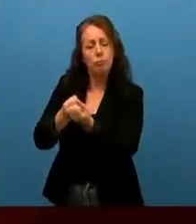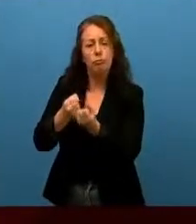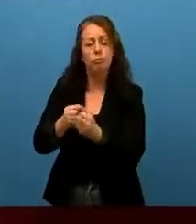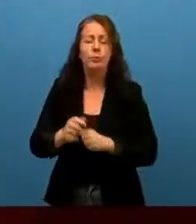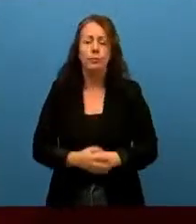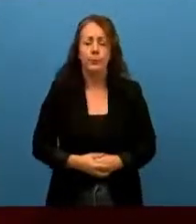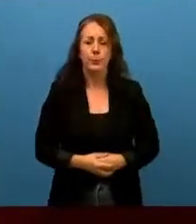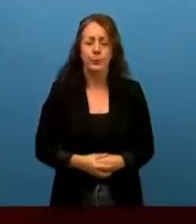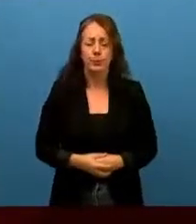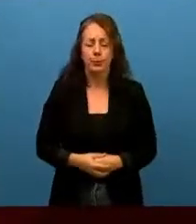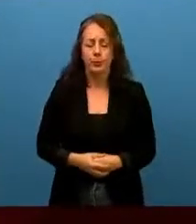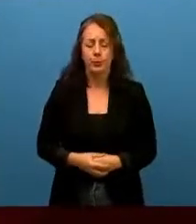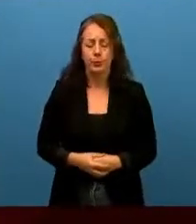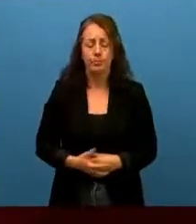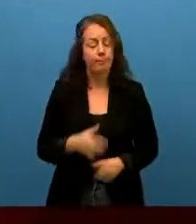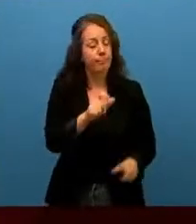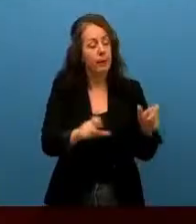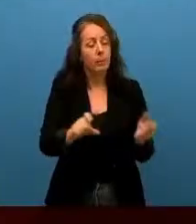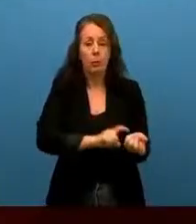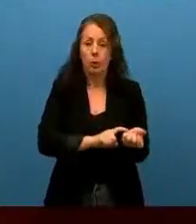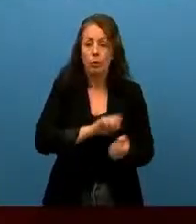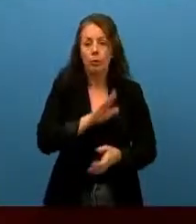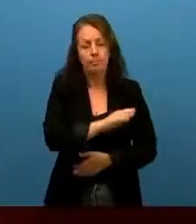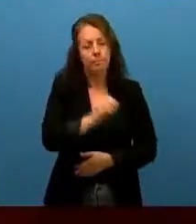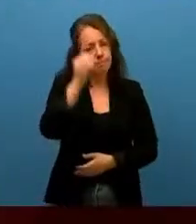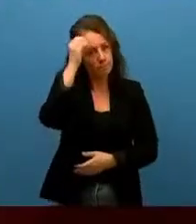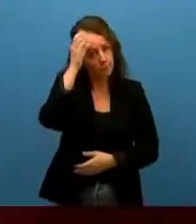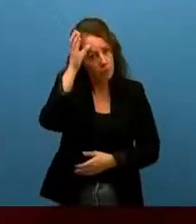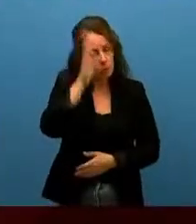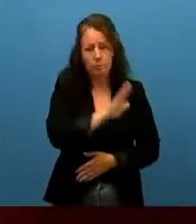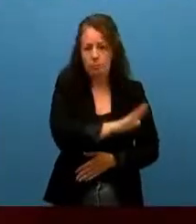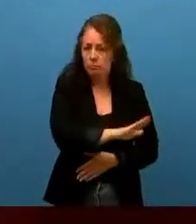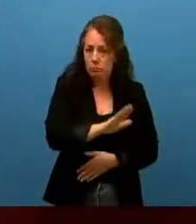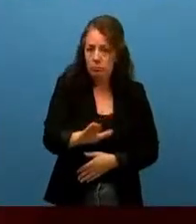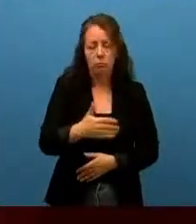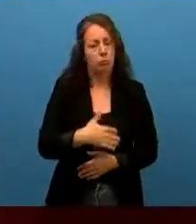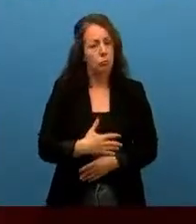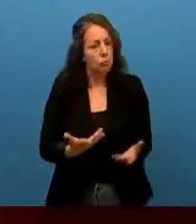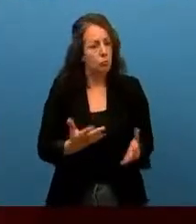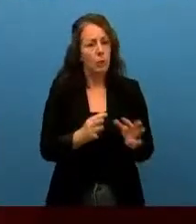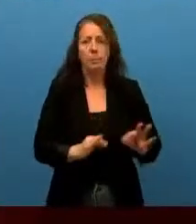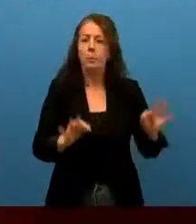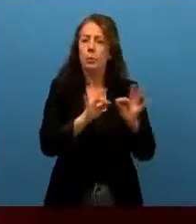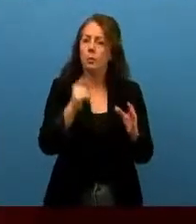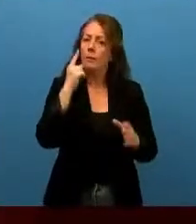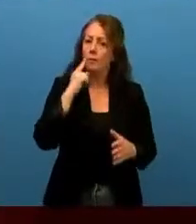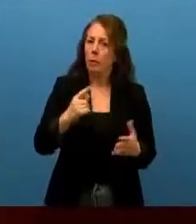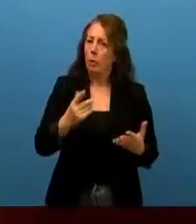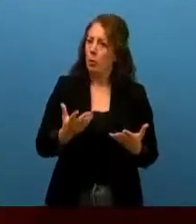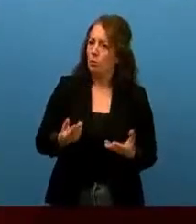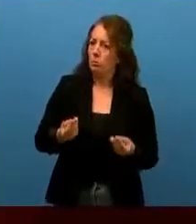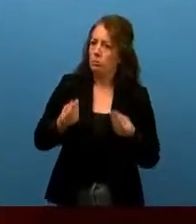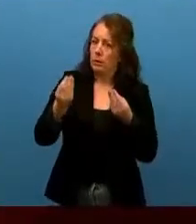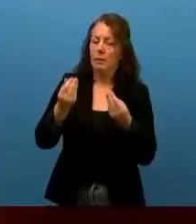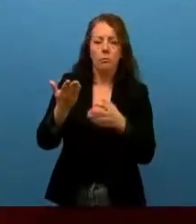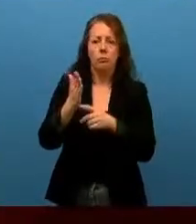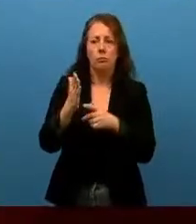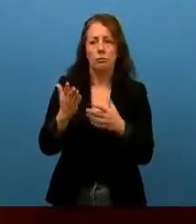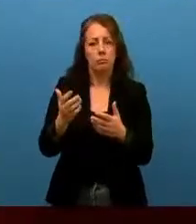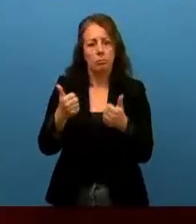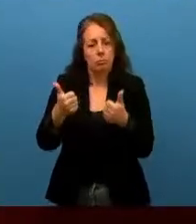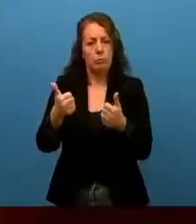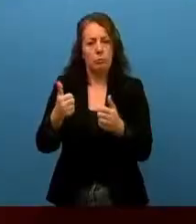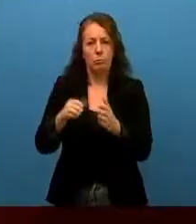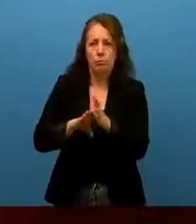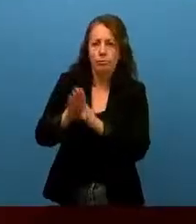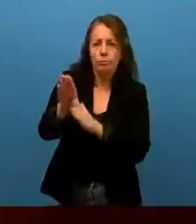peoples' insights and expertise are critical in addressing global challenges such as conflicts, climate change, biodiversity loss,